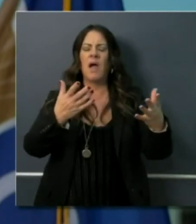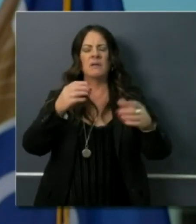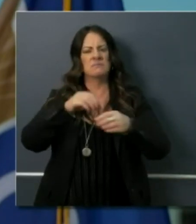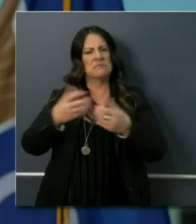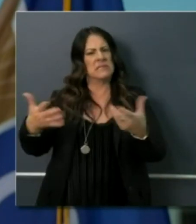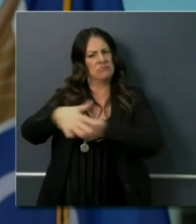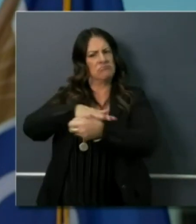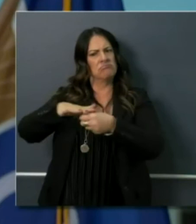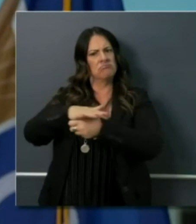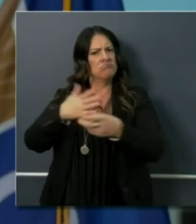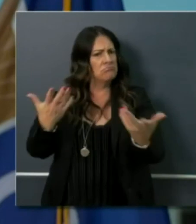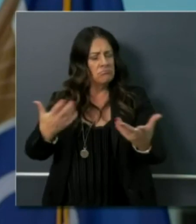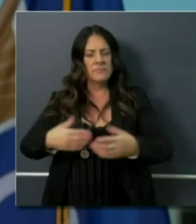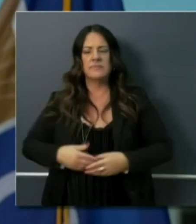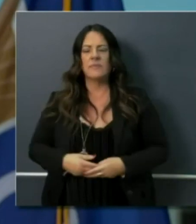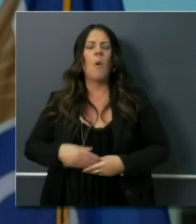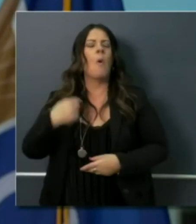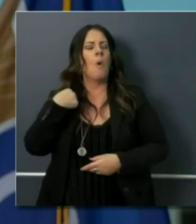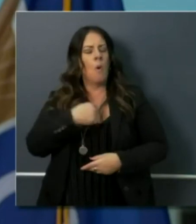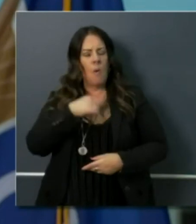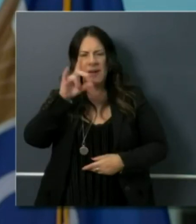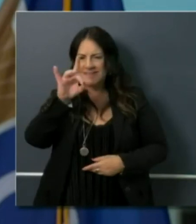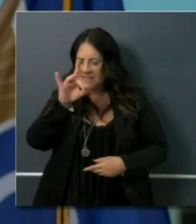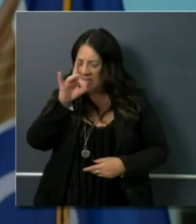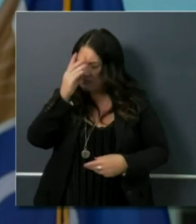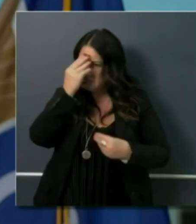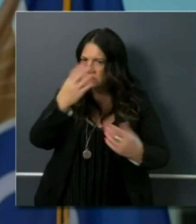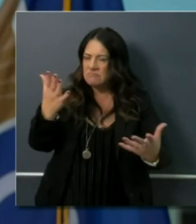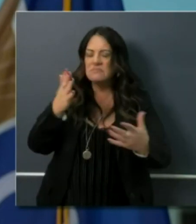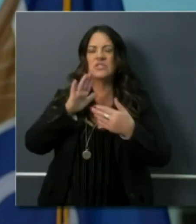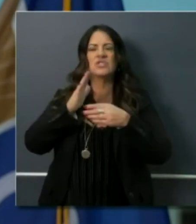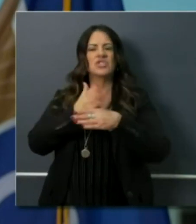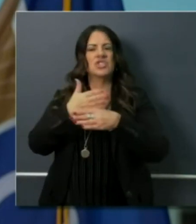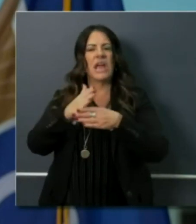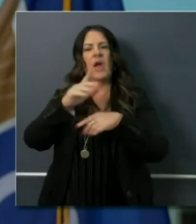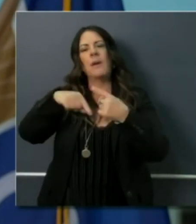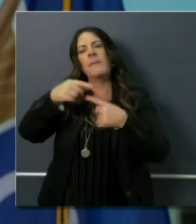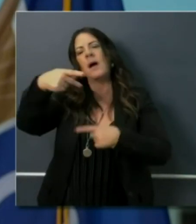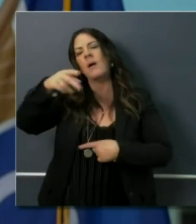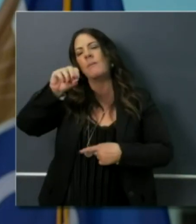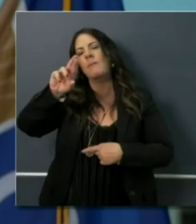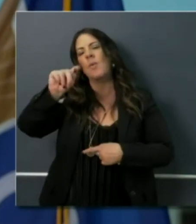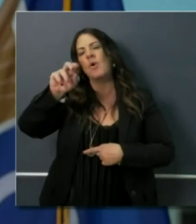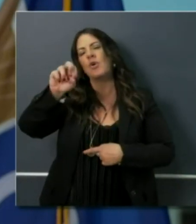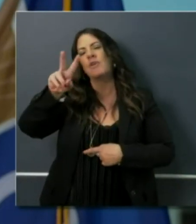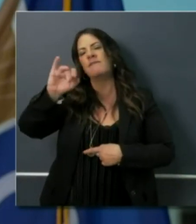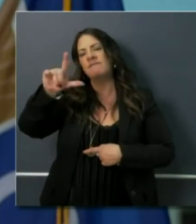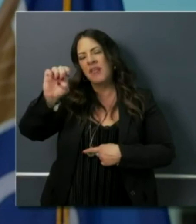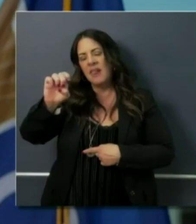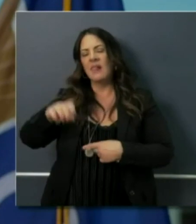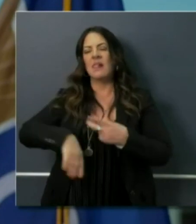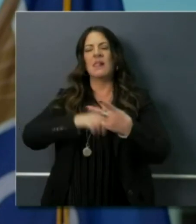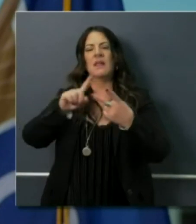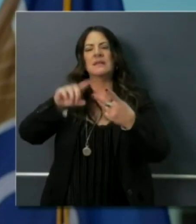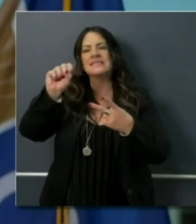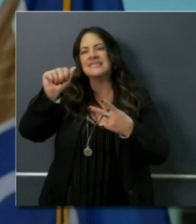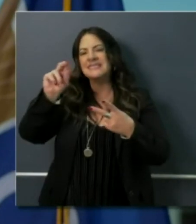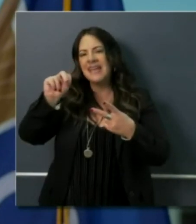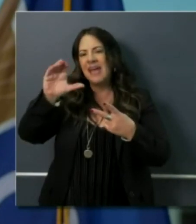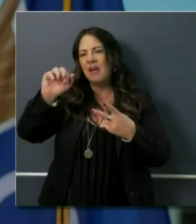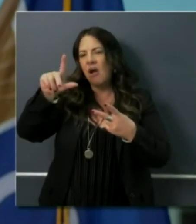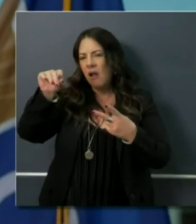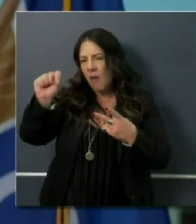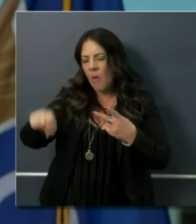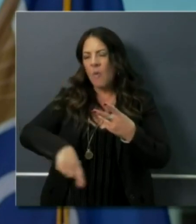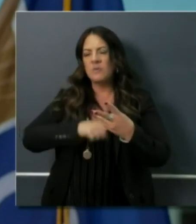put out the detailed plans on Porterville, Fairview. We put out the plans in San Carlos. We put out the plans here at the